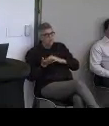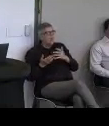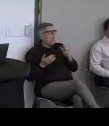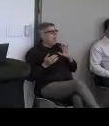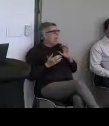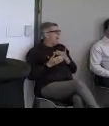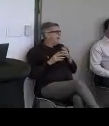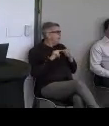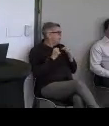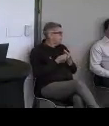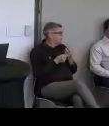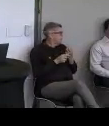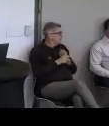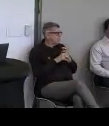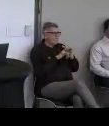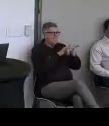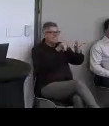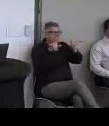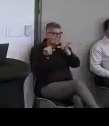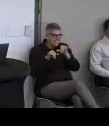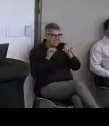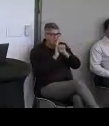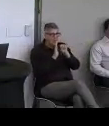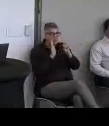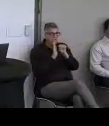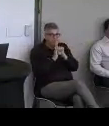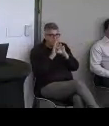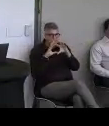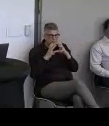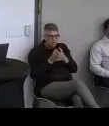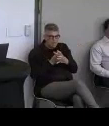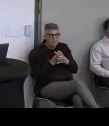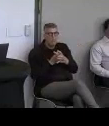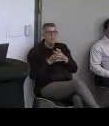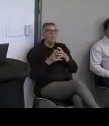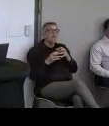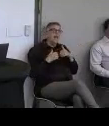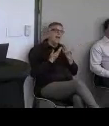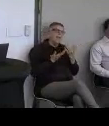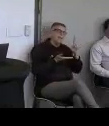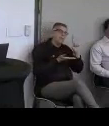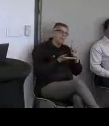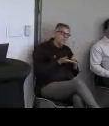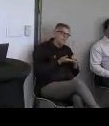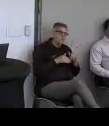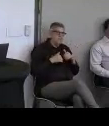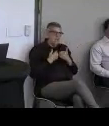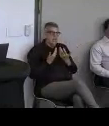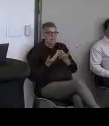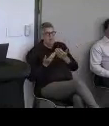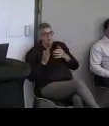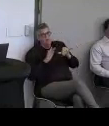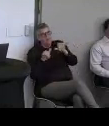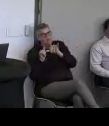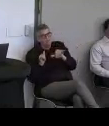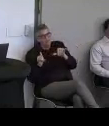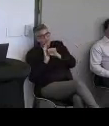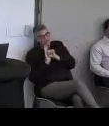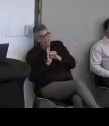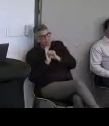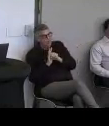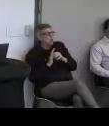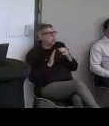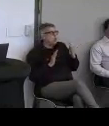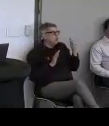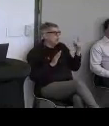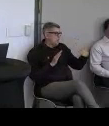uses a standard symbol set, which varies based on how we print the map and the scale of the map. The standardization of our symbols helps our readers know what to